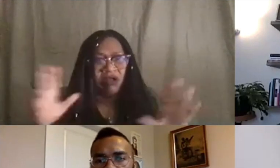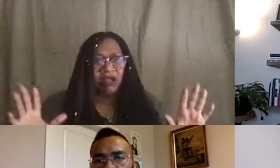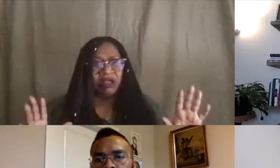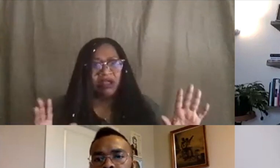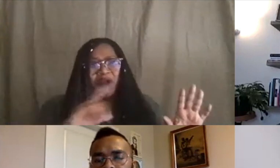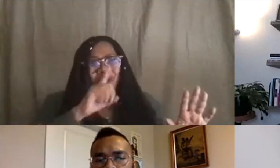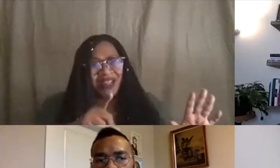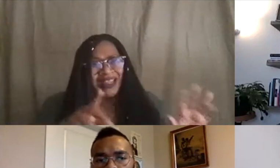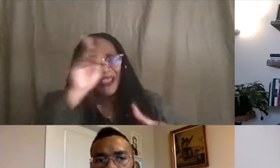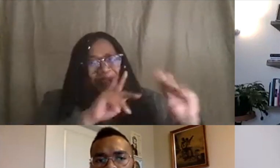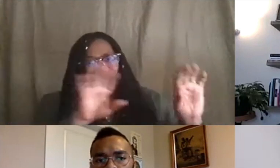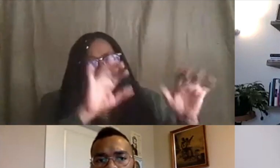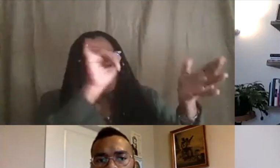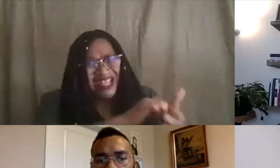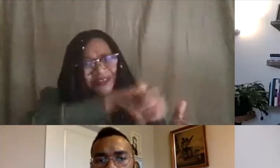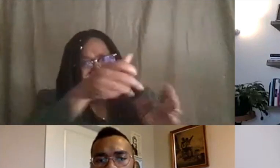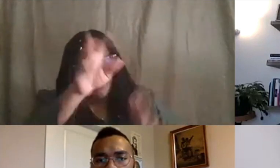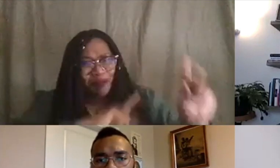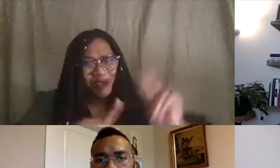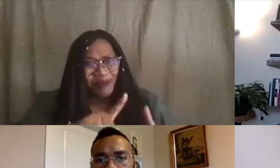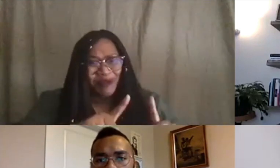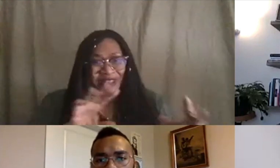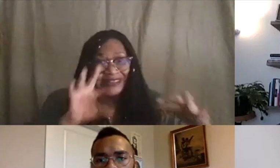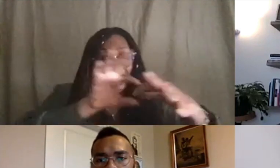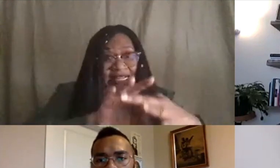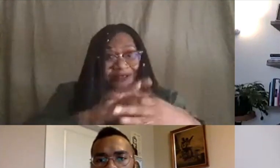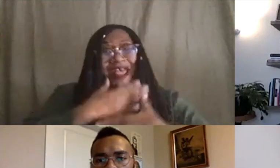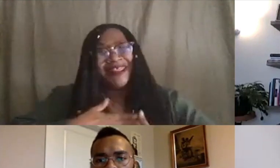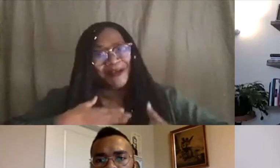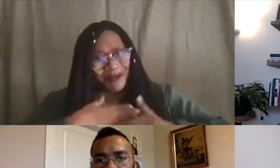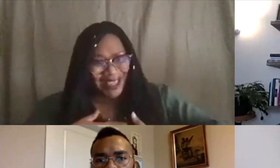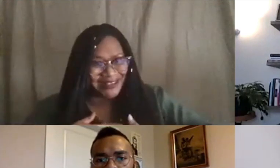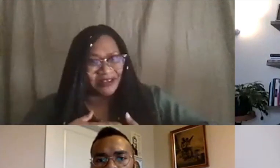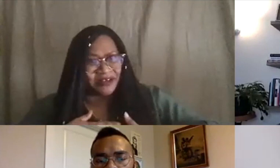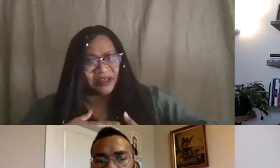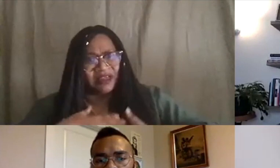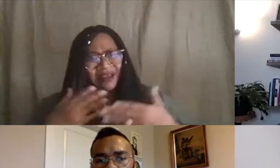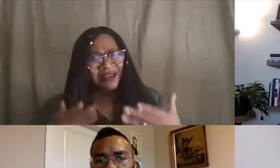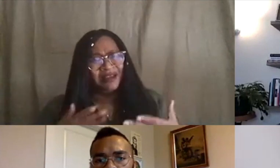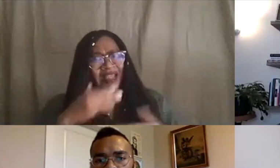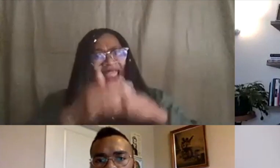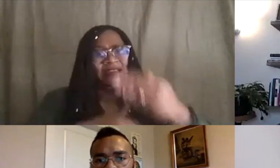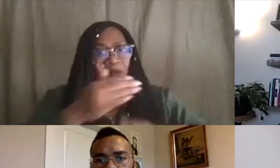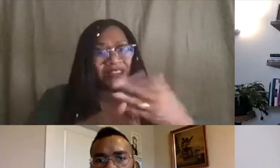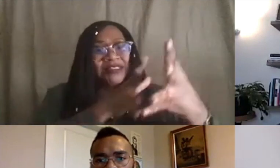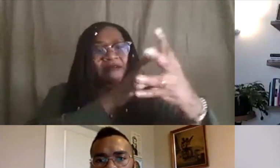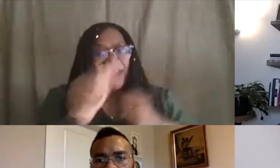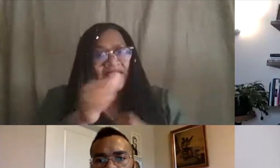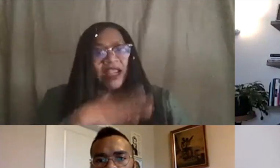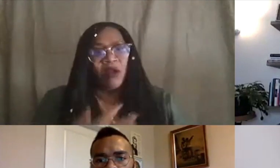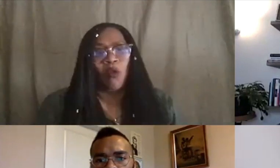And that's part of the pleasure, and it's part of the process. And it's part of the process of violent white racial formation.